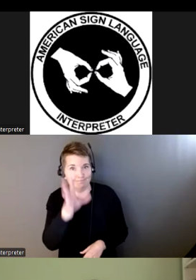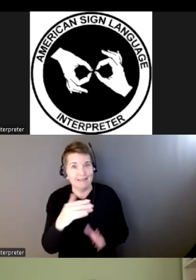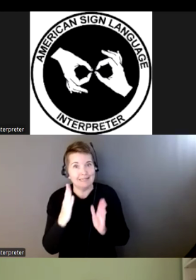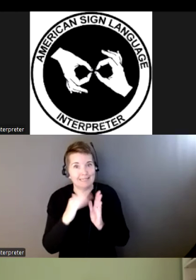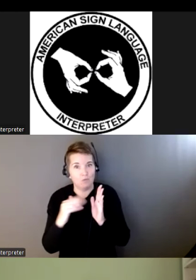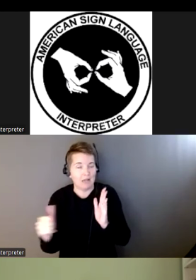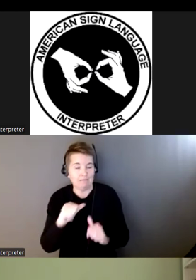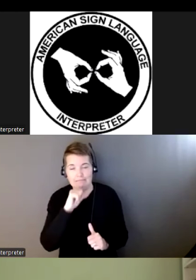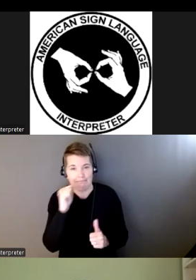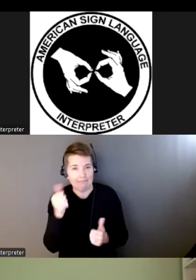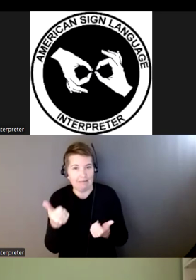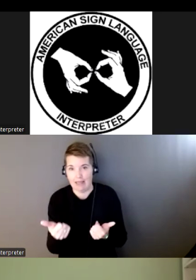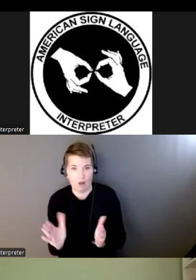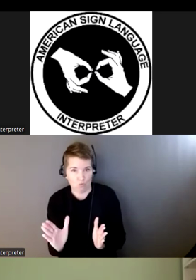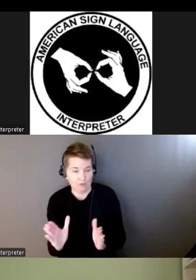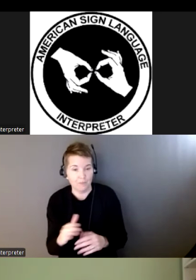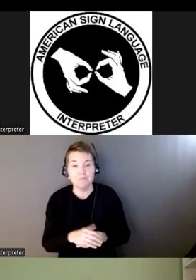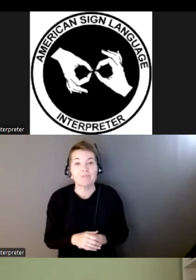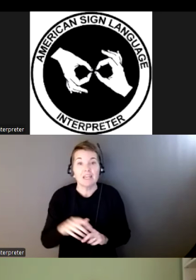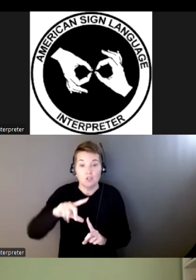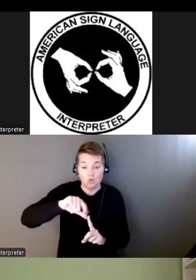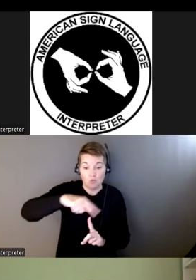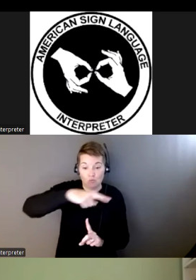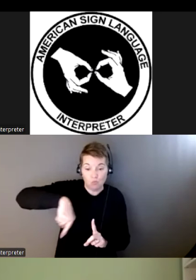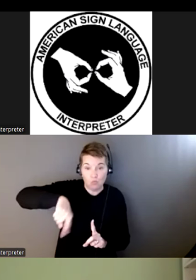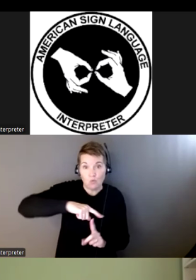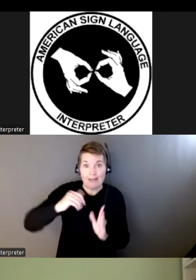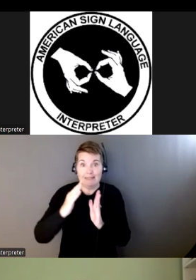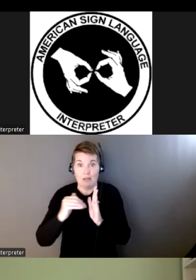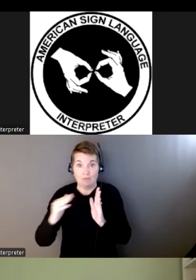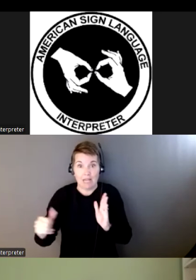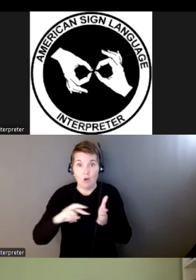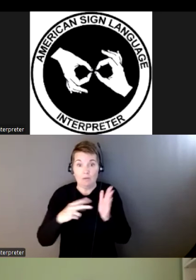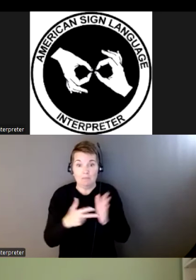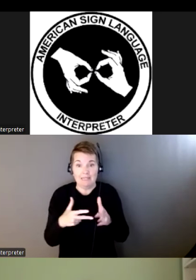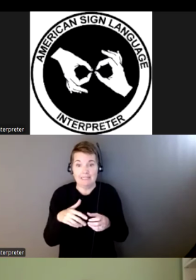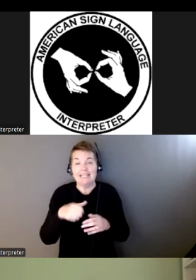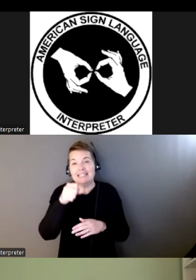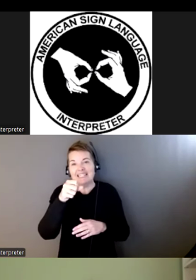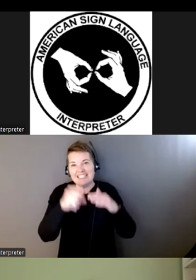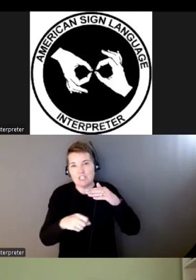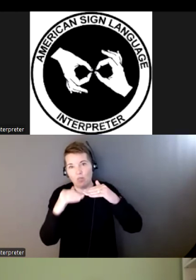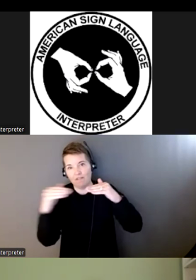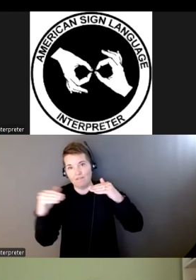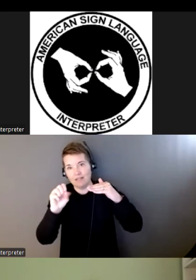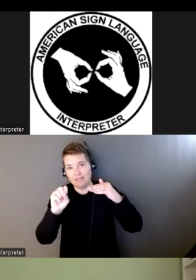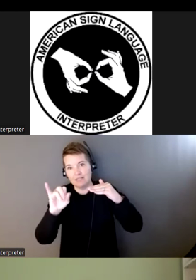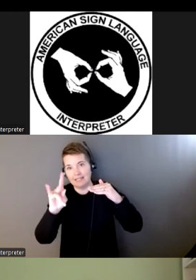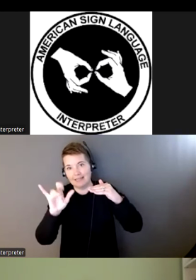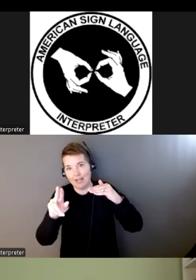eligible. Roughly, we define downtown for the purpose of this program as area south of St. Clair, east of